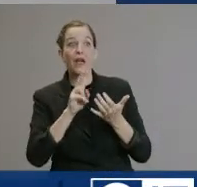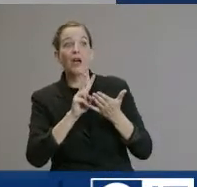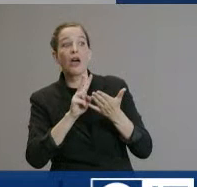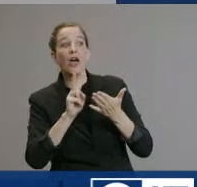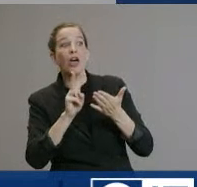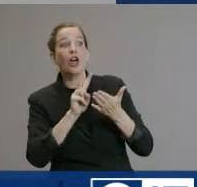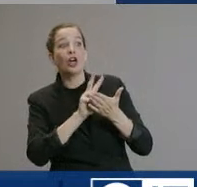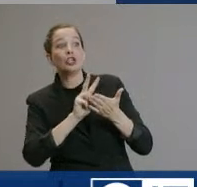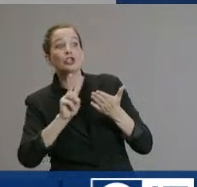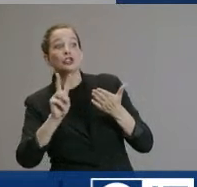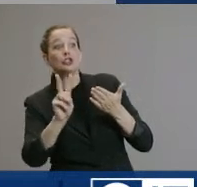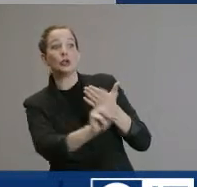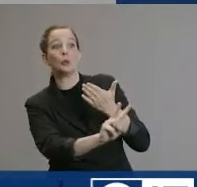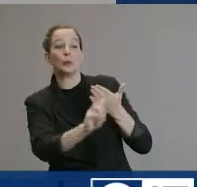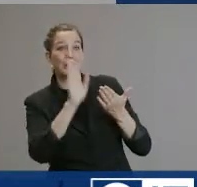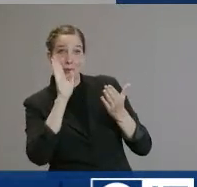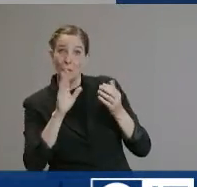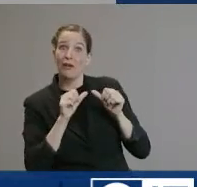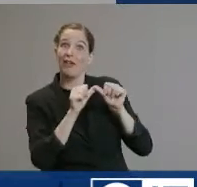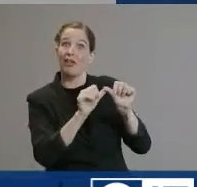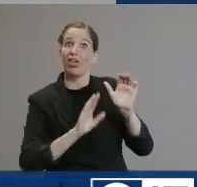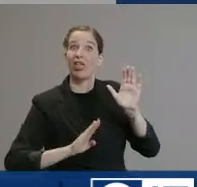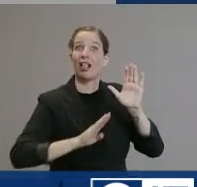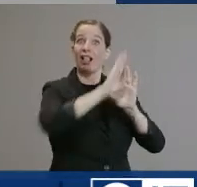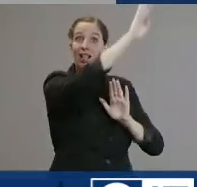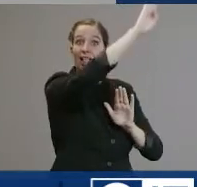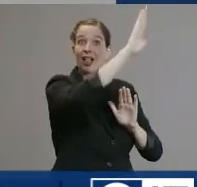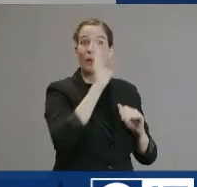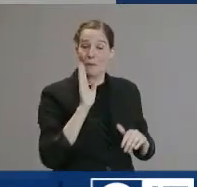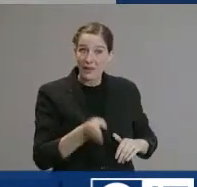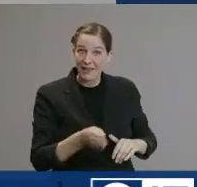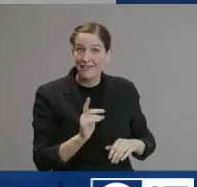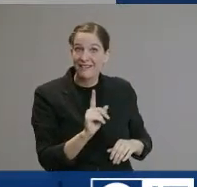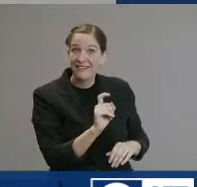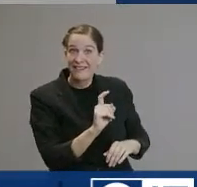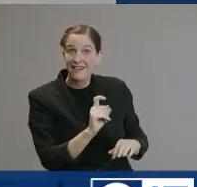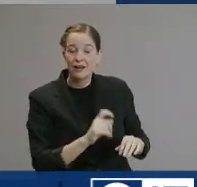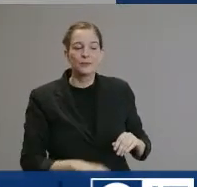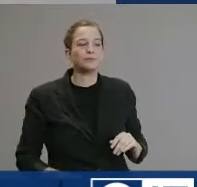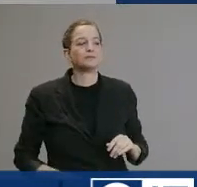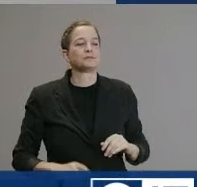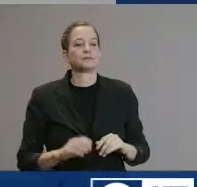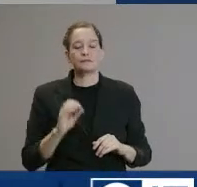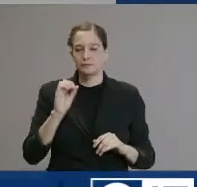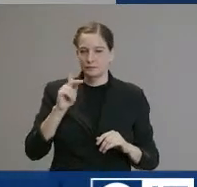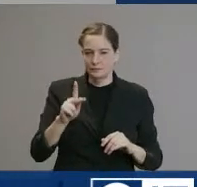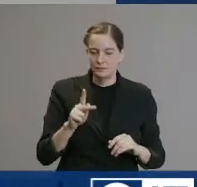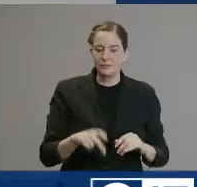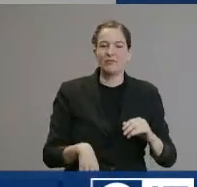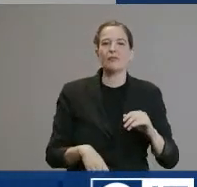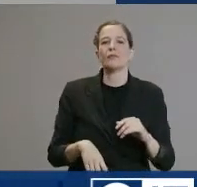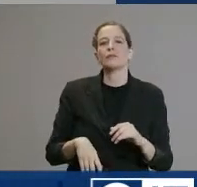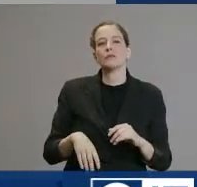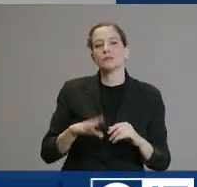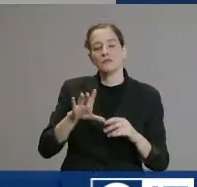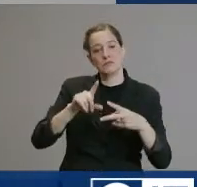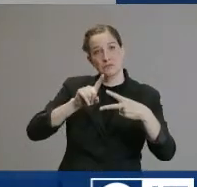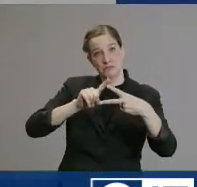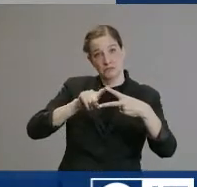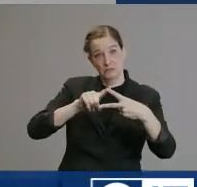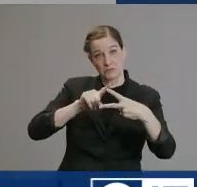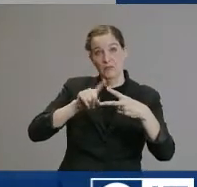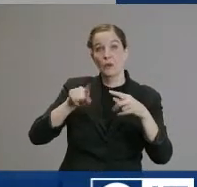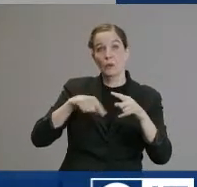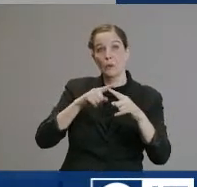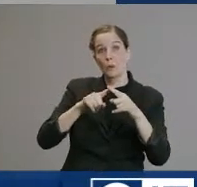think it's twofold. One is in the reopening of our economy, Arizonans were great, staying at